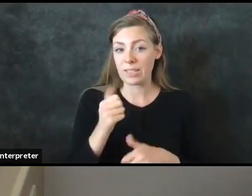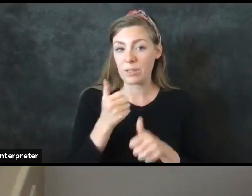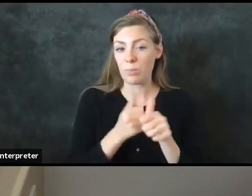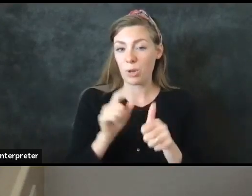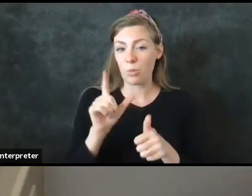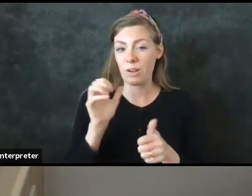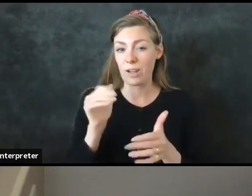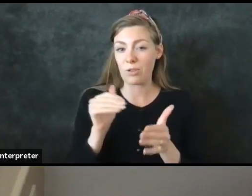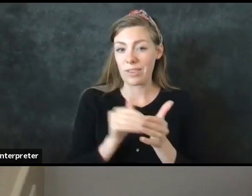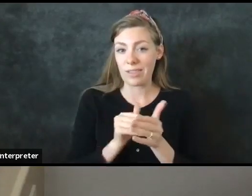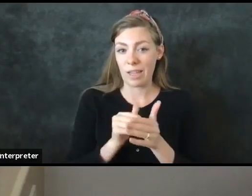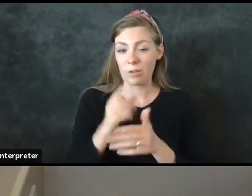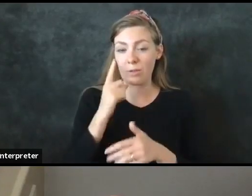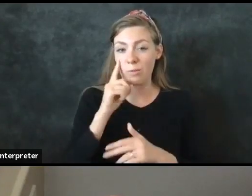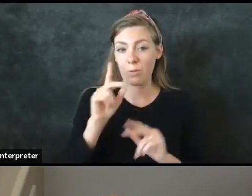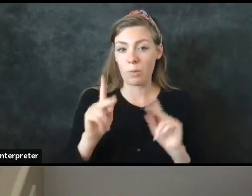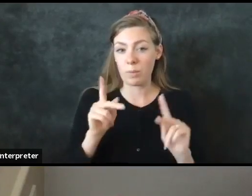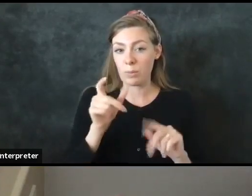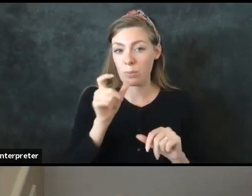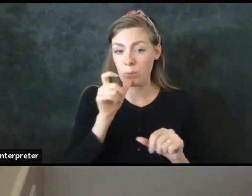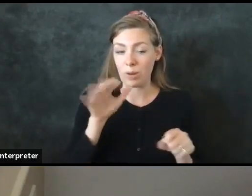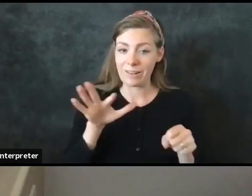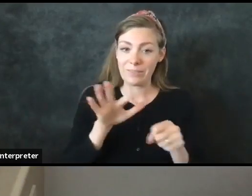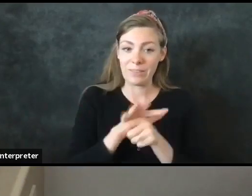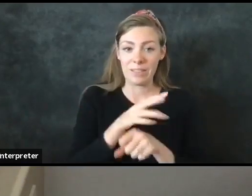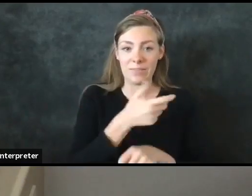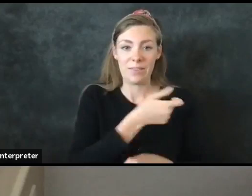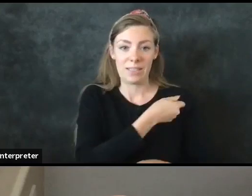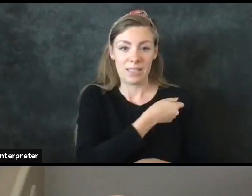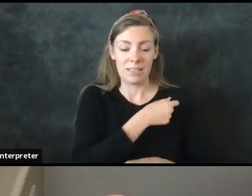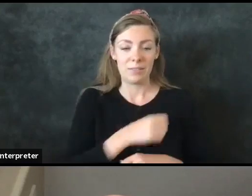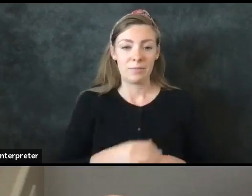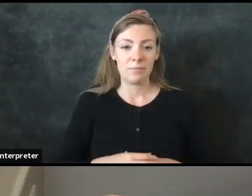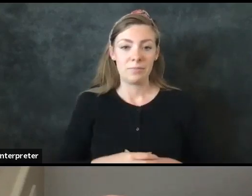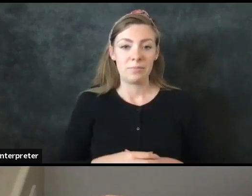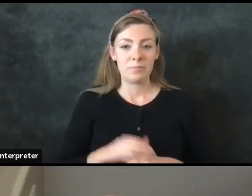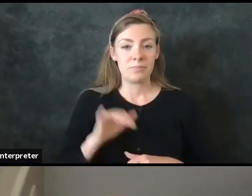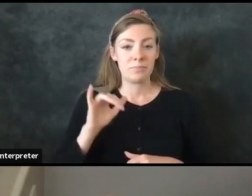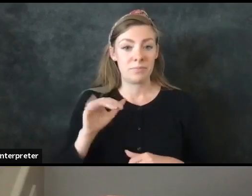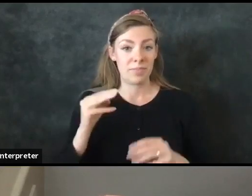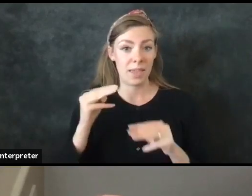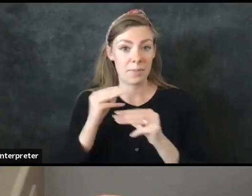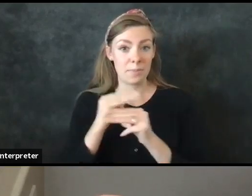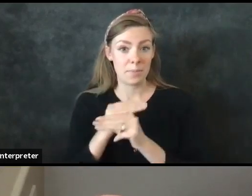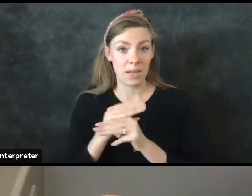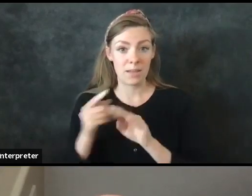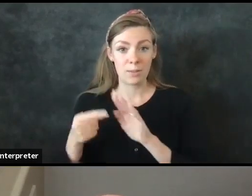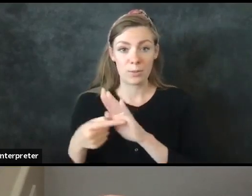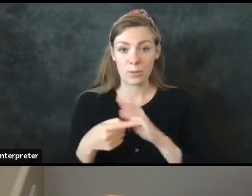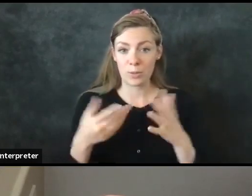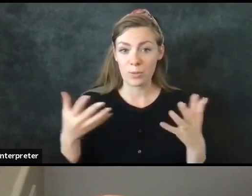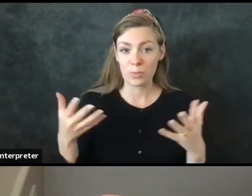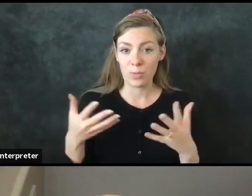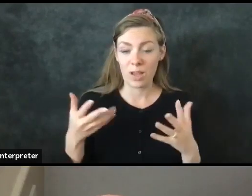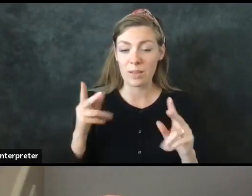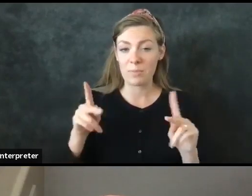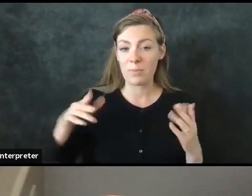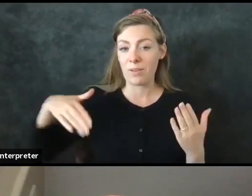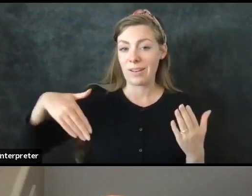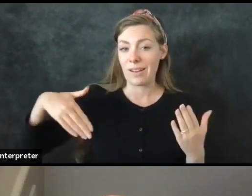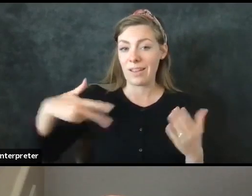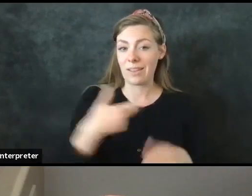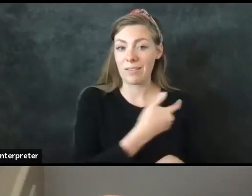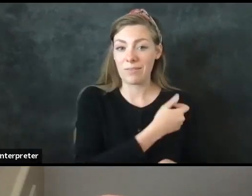100,000 among people who are fully vaccinated. That math shows that those who have not been